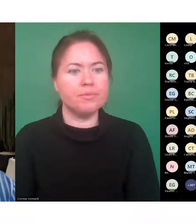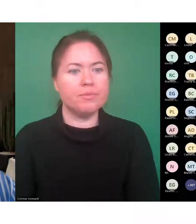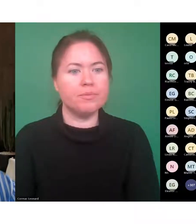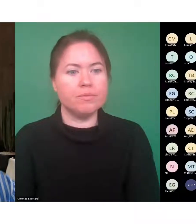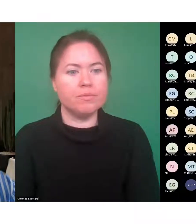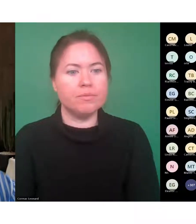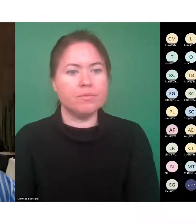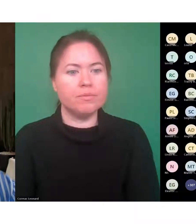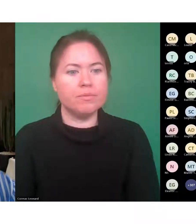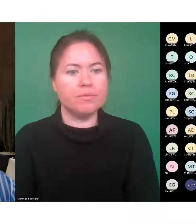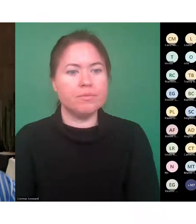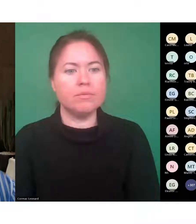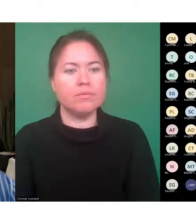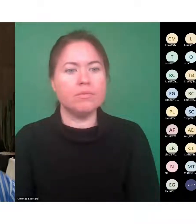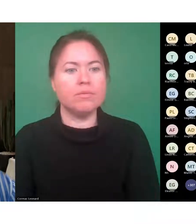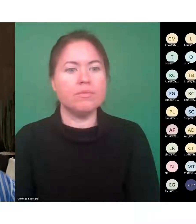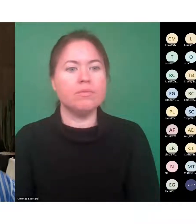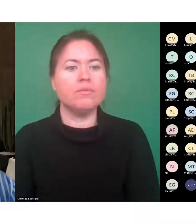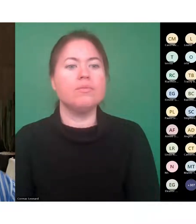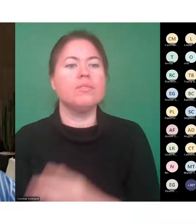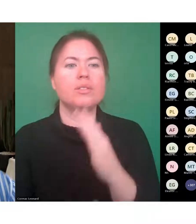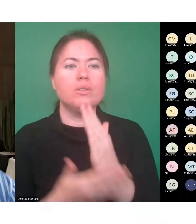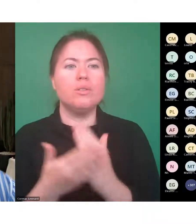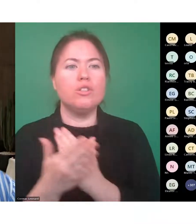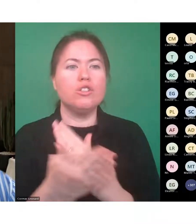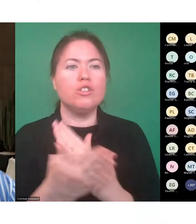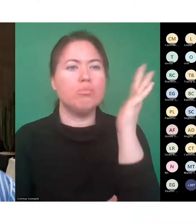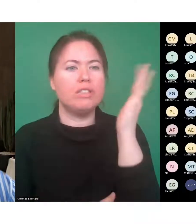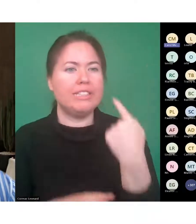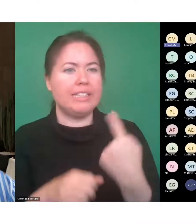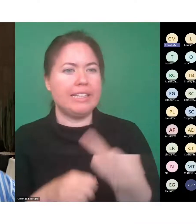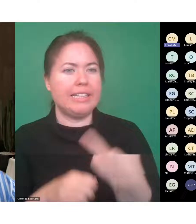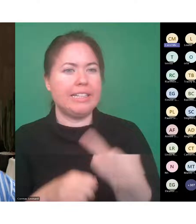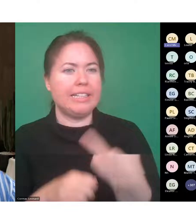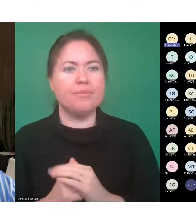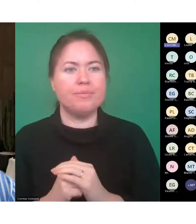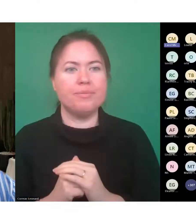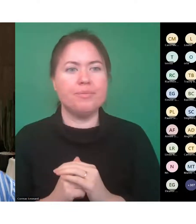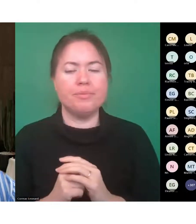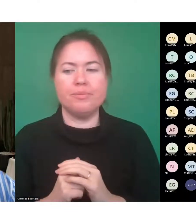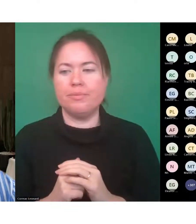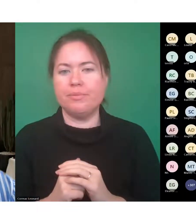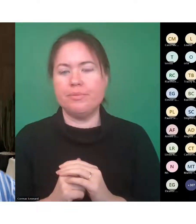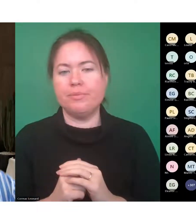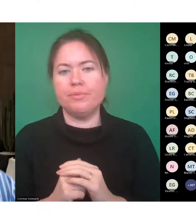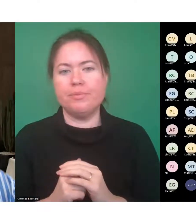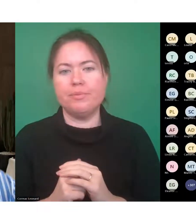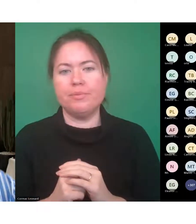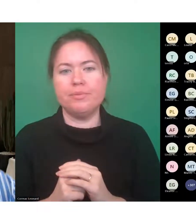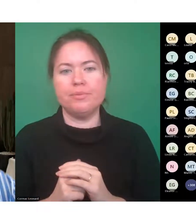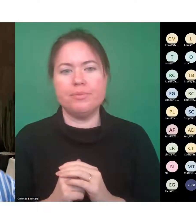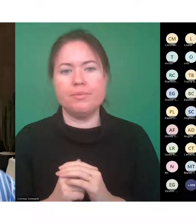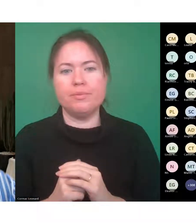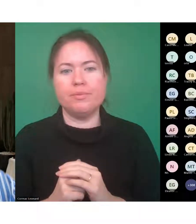Carol, I'm just going to go back into our presentation. Just bear with me. Yeah, no problem.